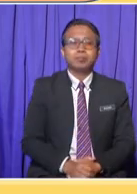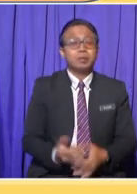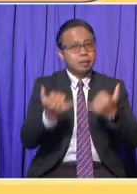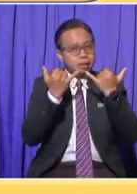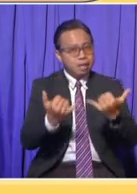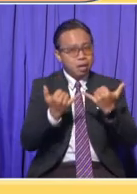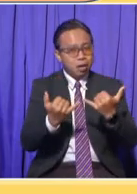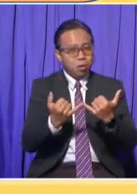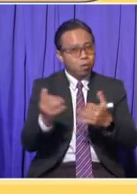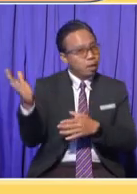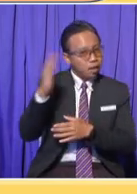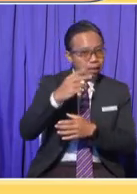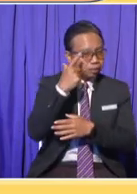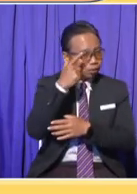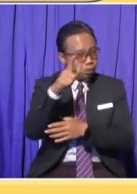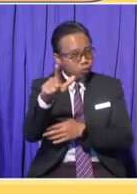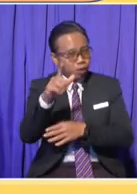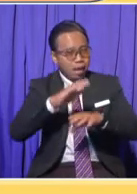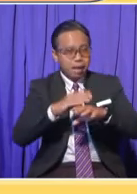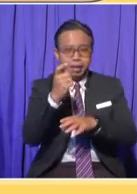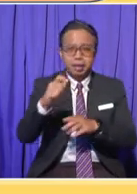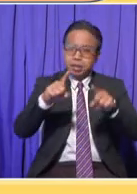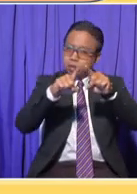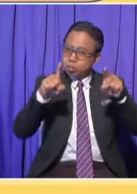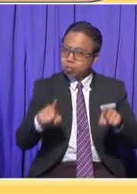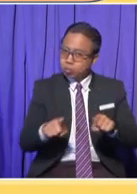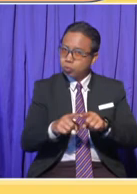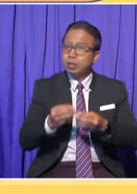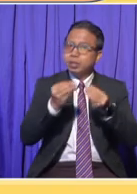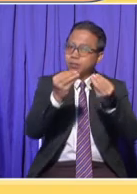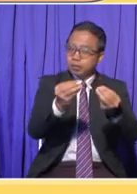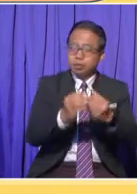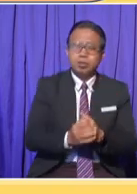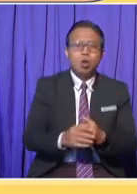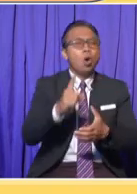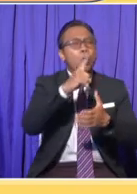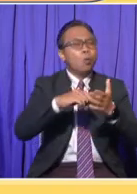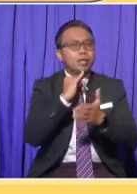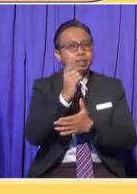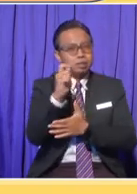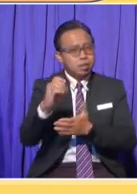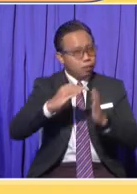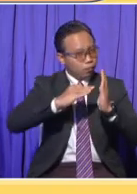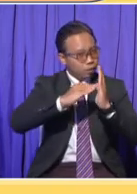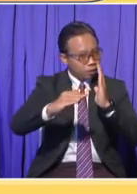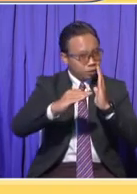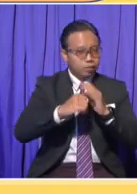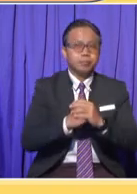Now, let's take a look at the squares given. What is the fraction of red